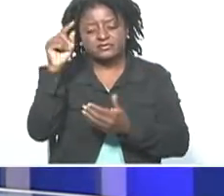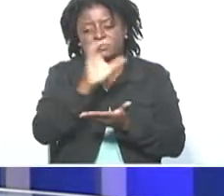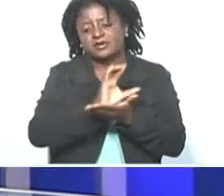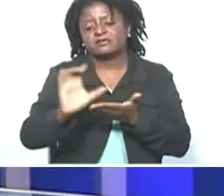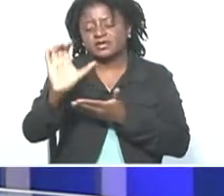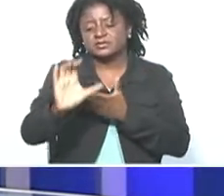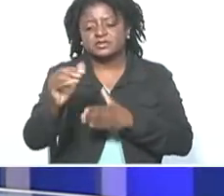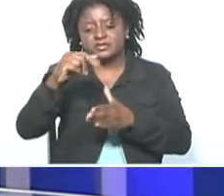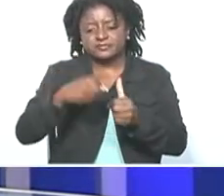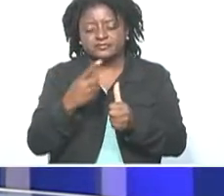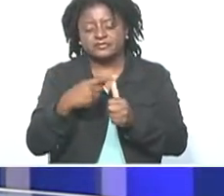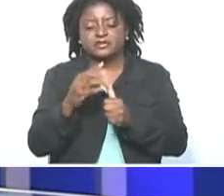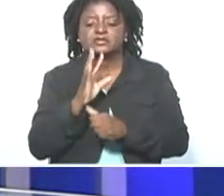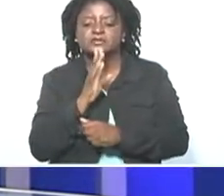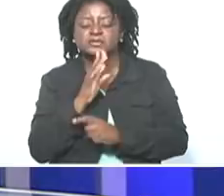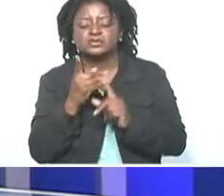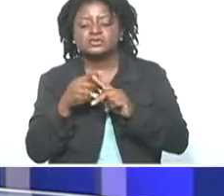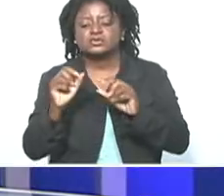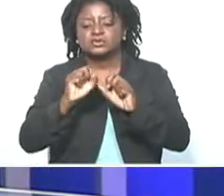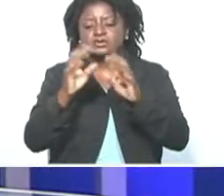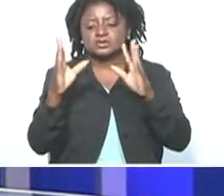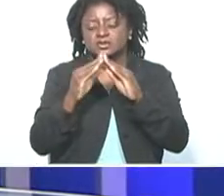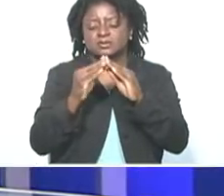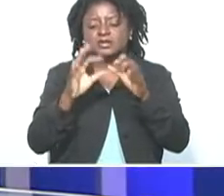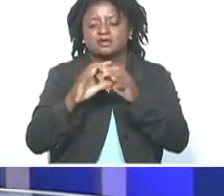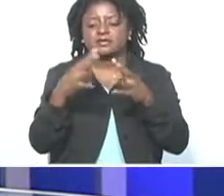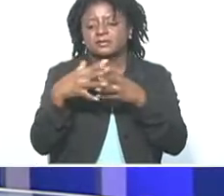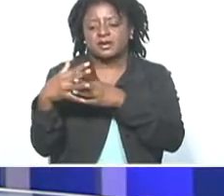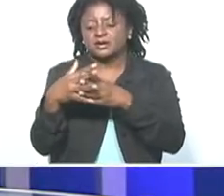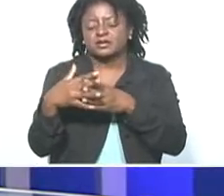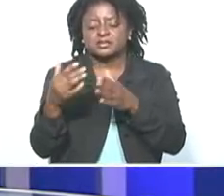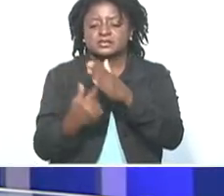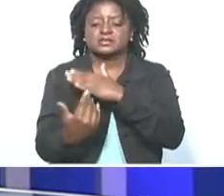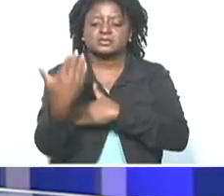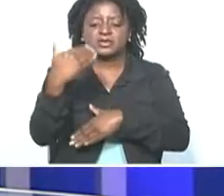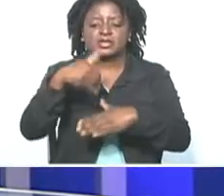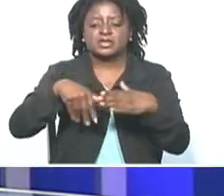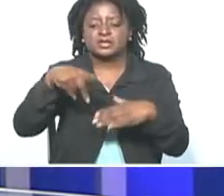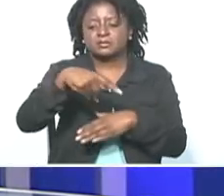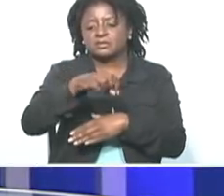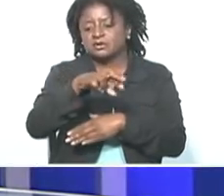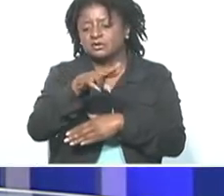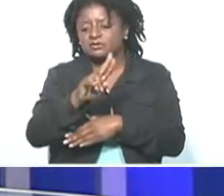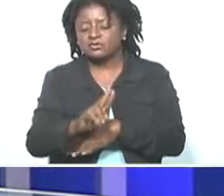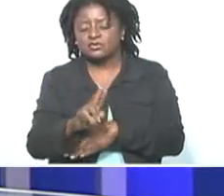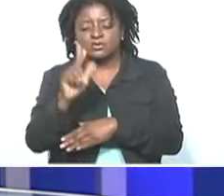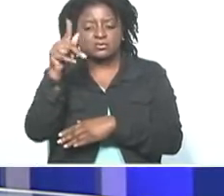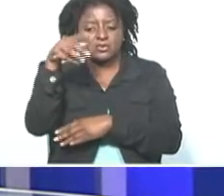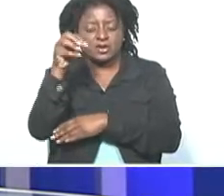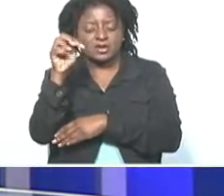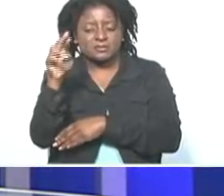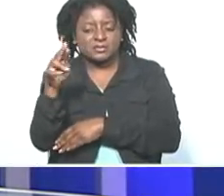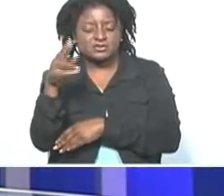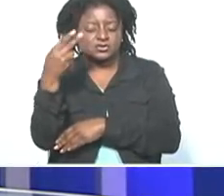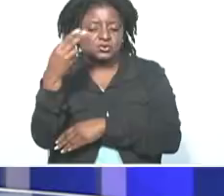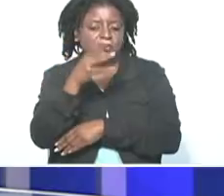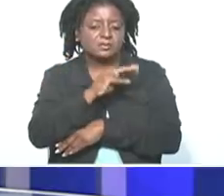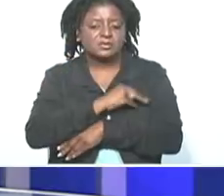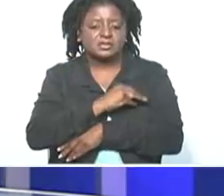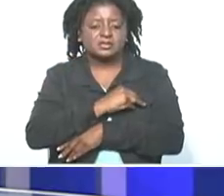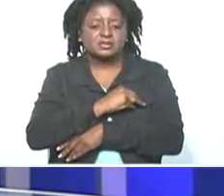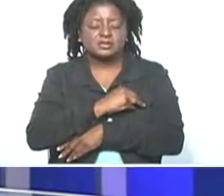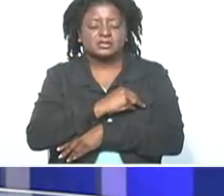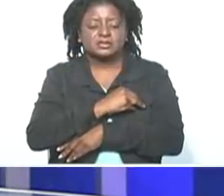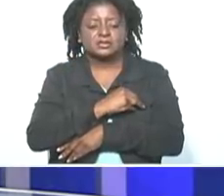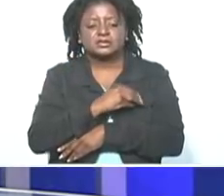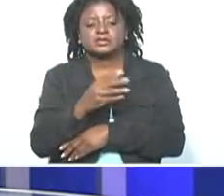address to the Summit of the Americas in Lima, Peru this morning, Prime Minister Dr. the Honorable Hubert Minnis pitched a home run to prospective